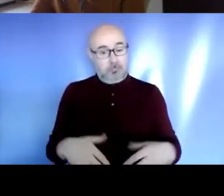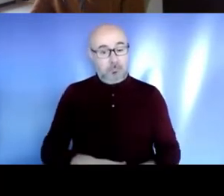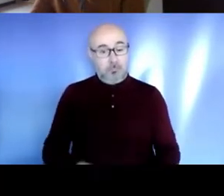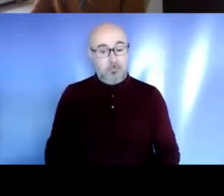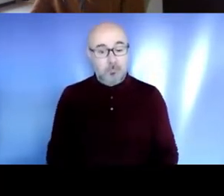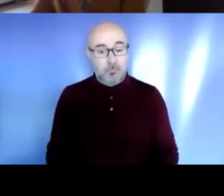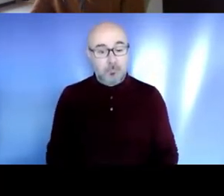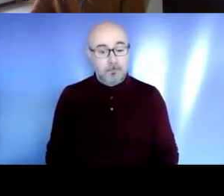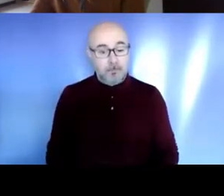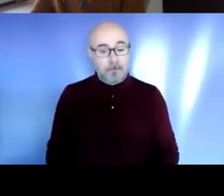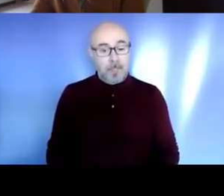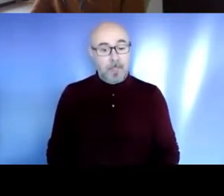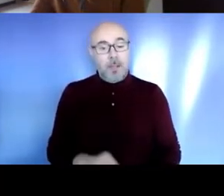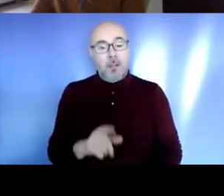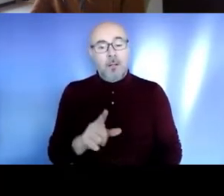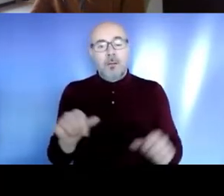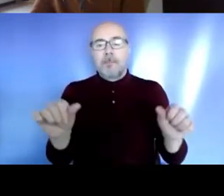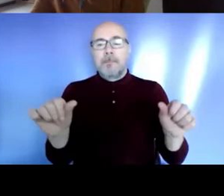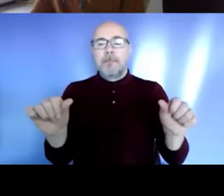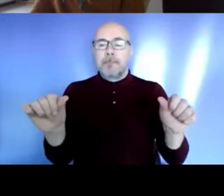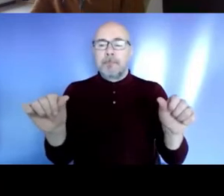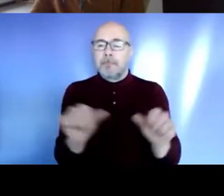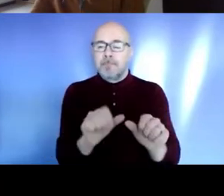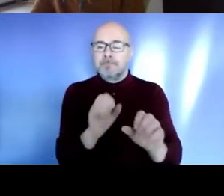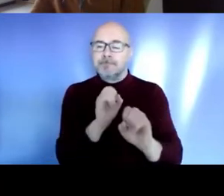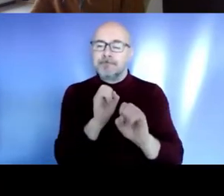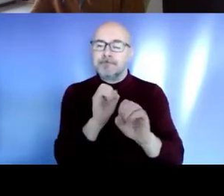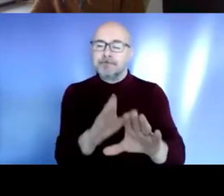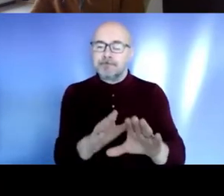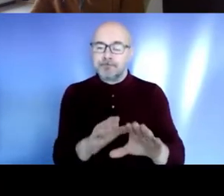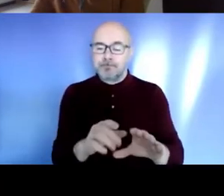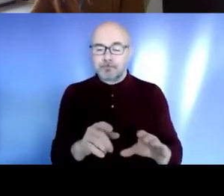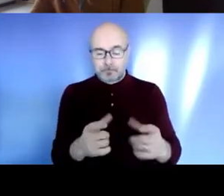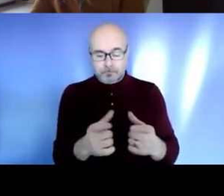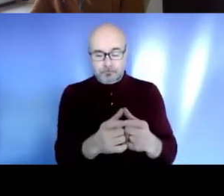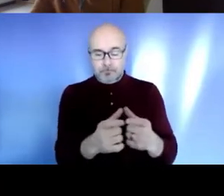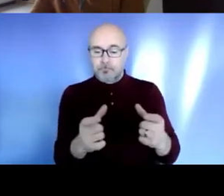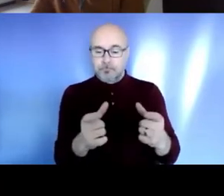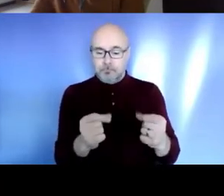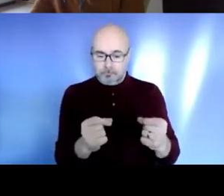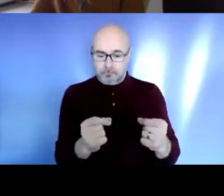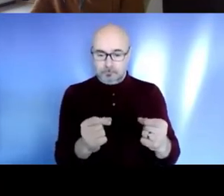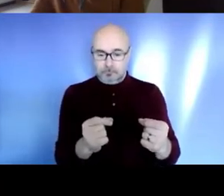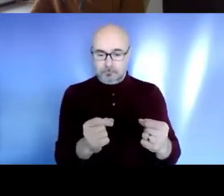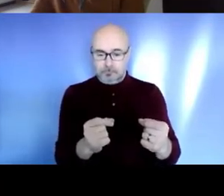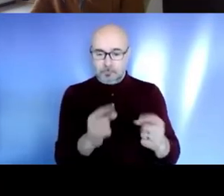I'll say just a little bit about the card formats and the different logos.